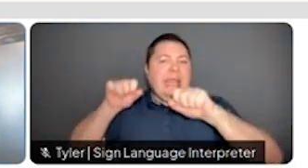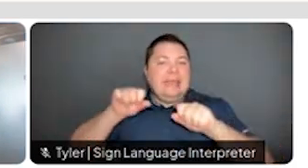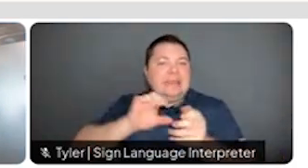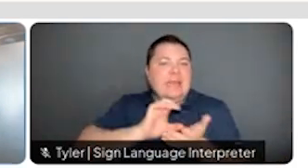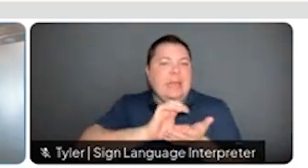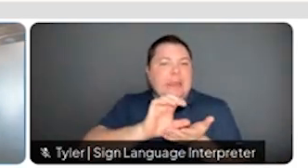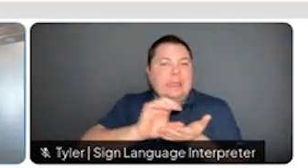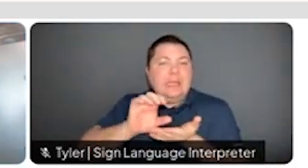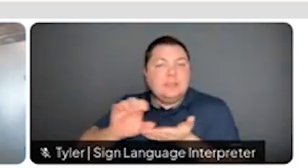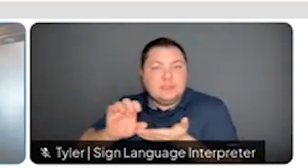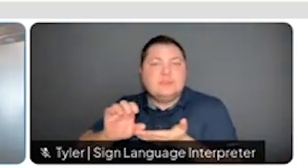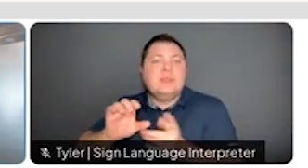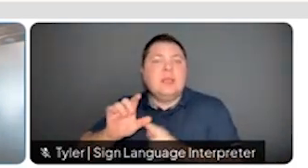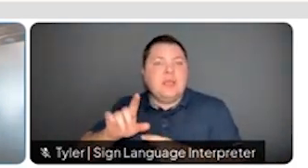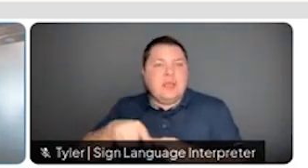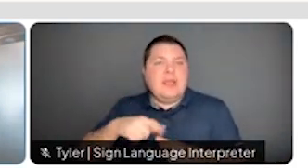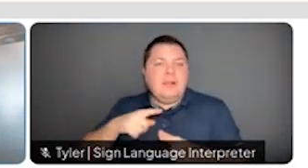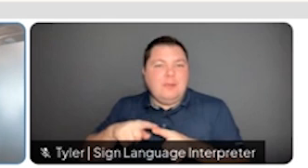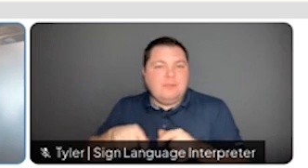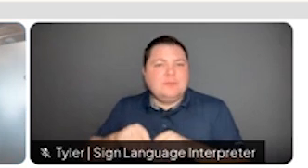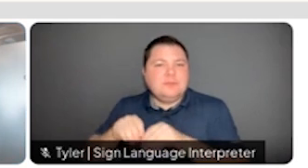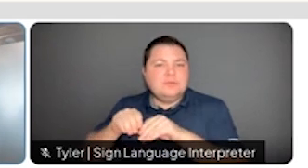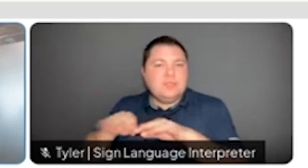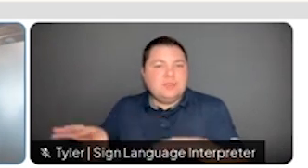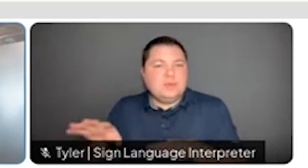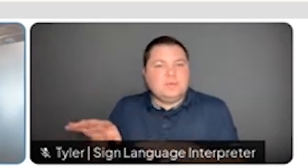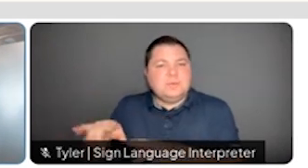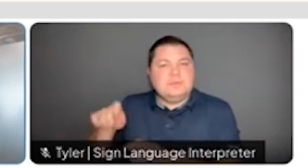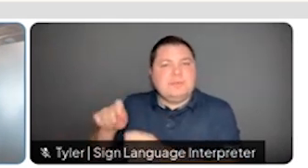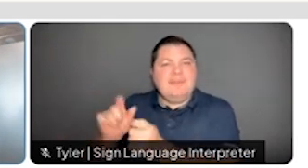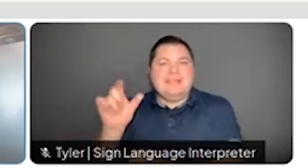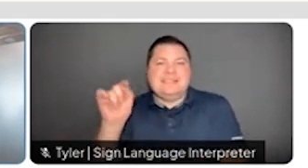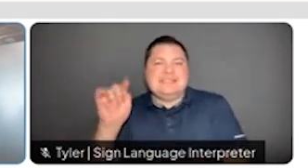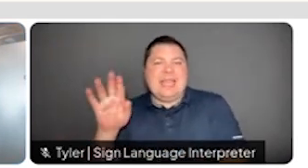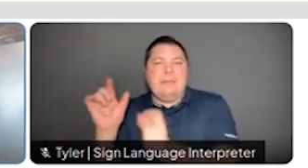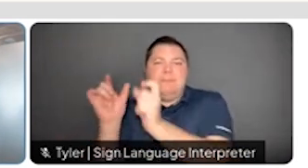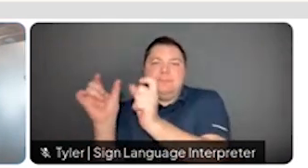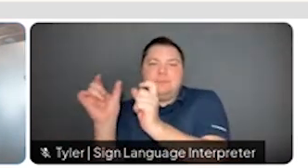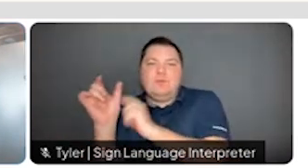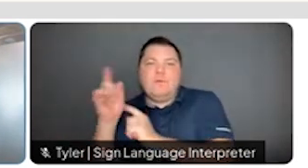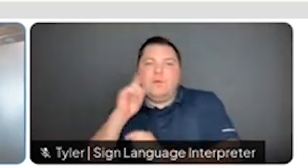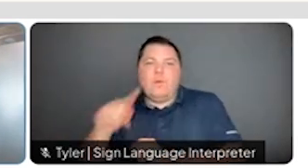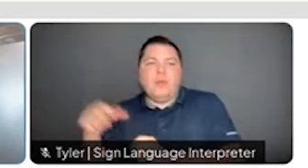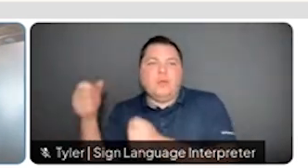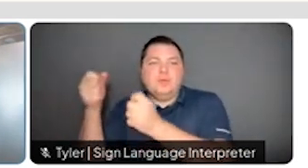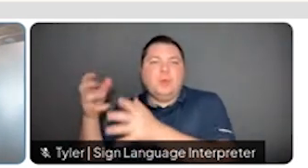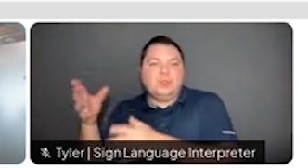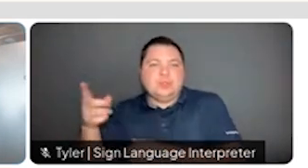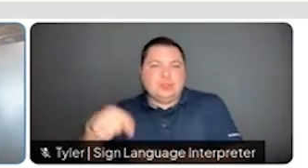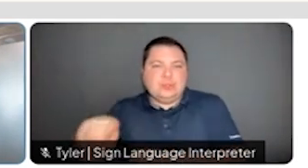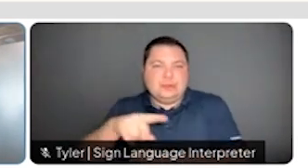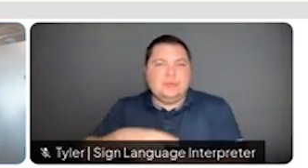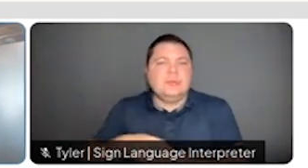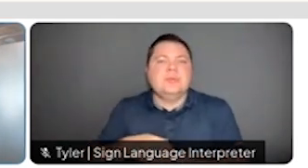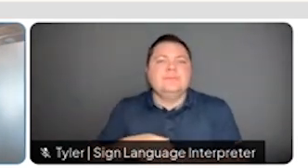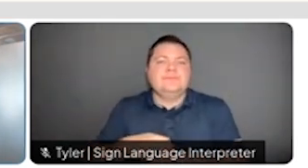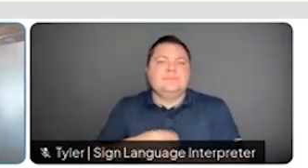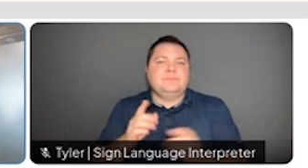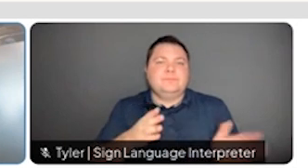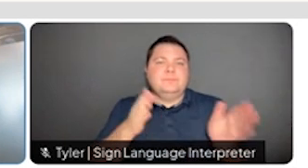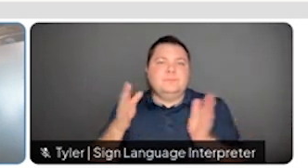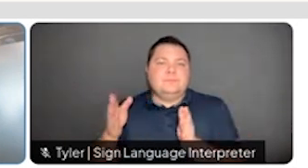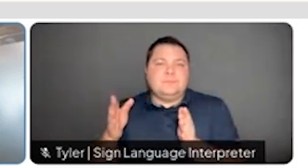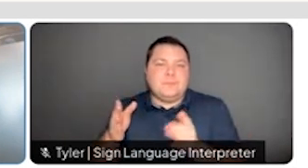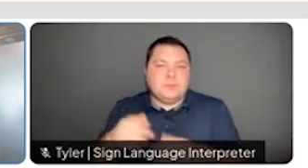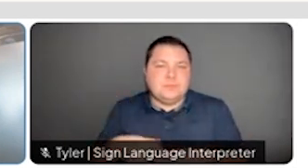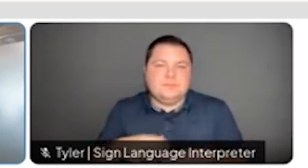and inputs the distribution into a dedicated tab of distributions for your holders. So let's go to your holders and look